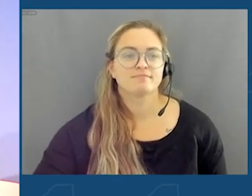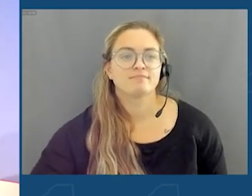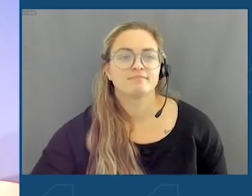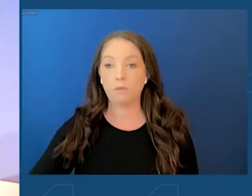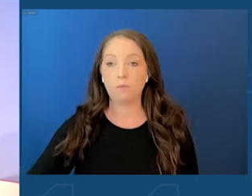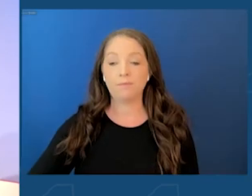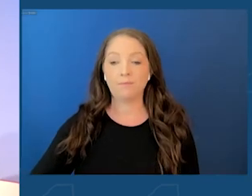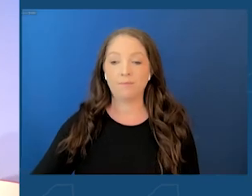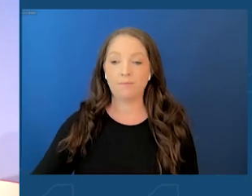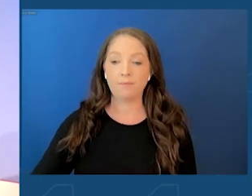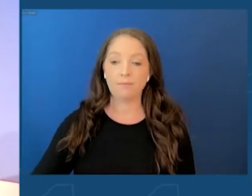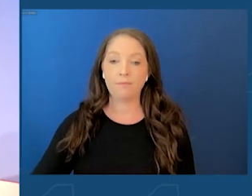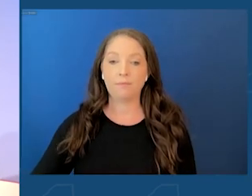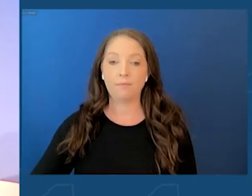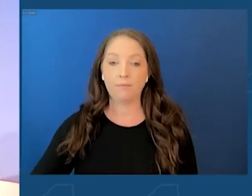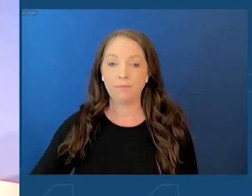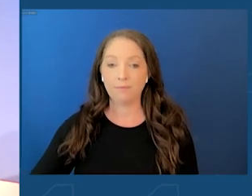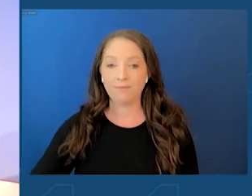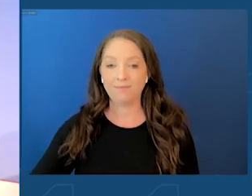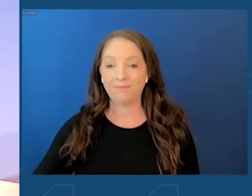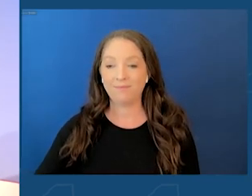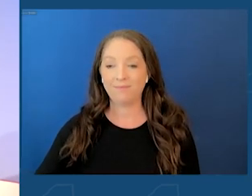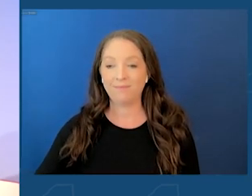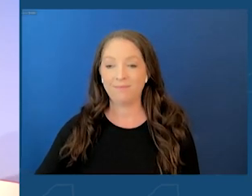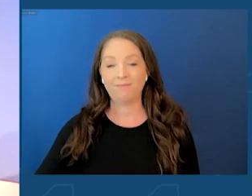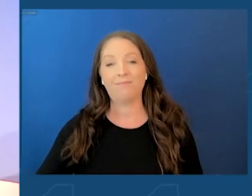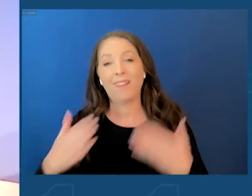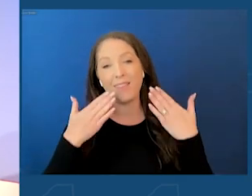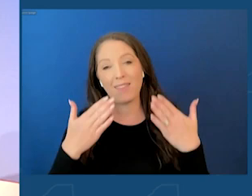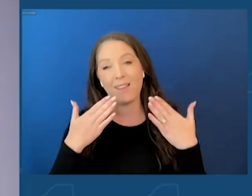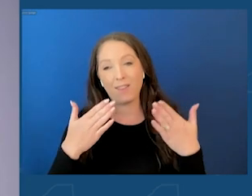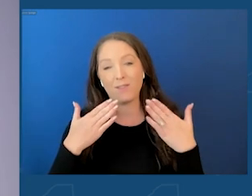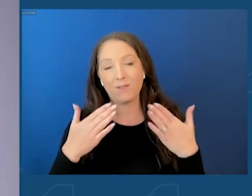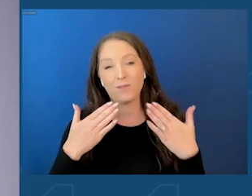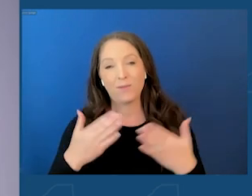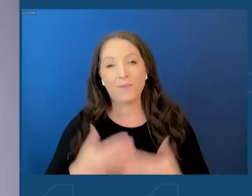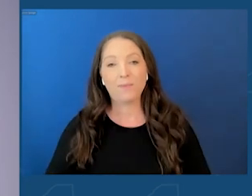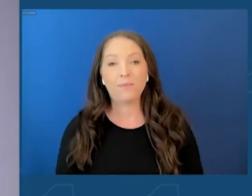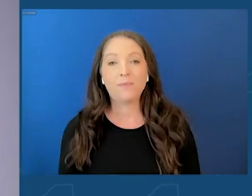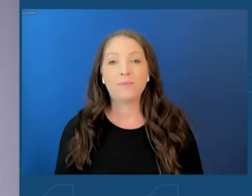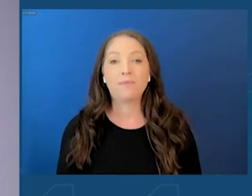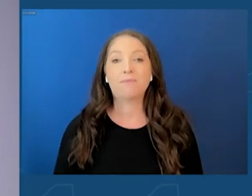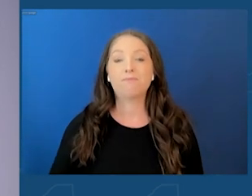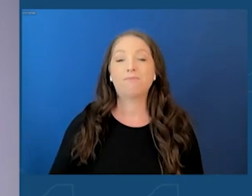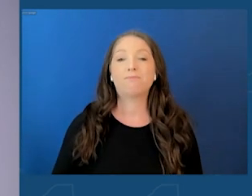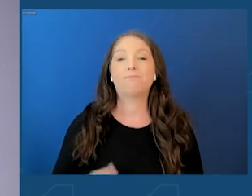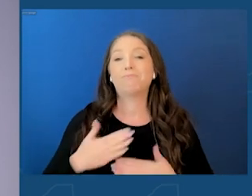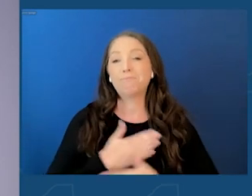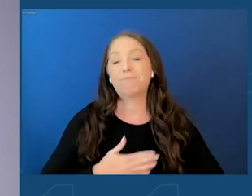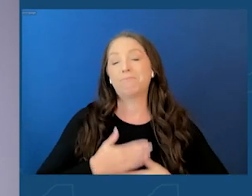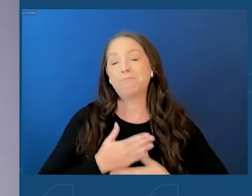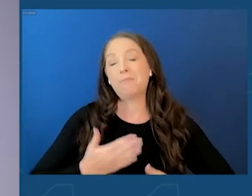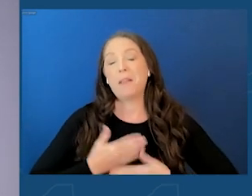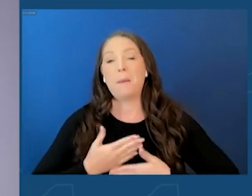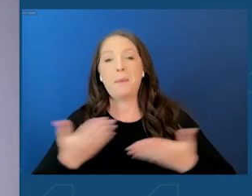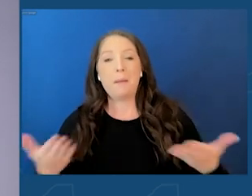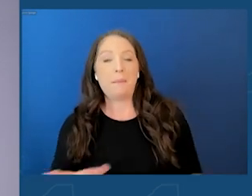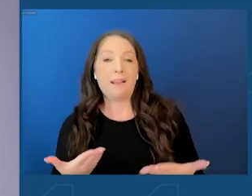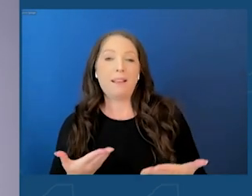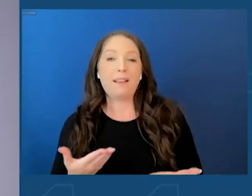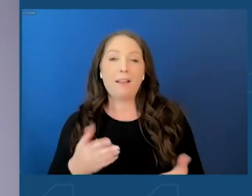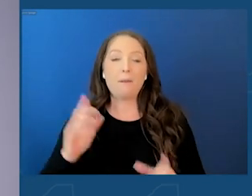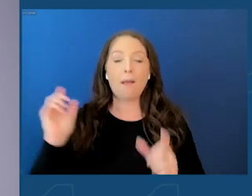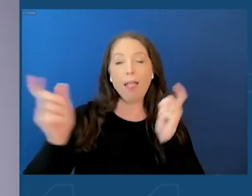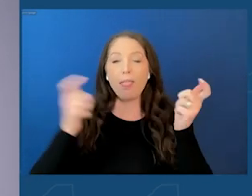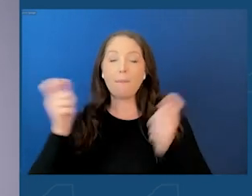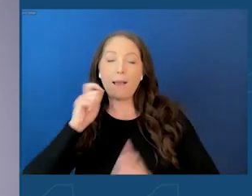Thank you. Thank you, Casey. Well, it's a pleasure to be here in the Big Apple, and I'll